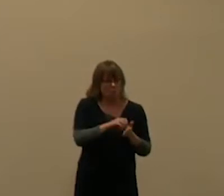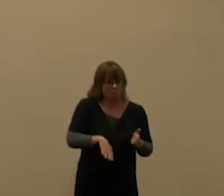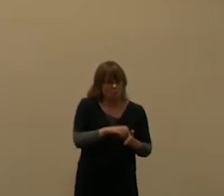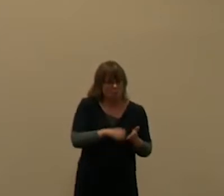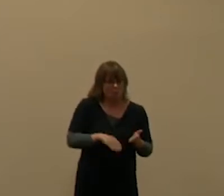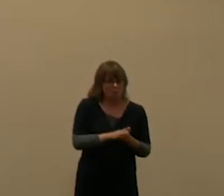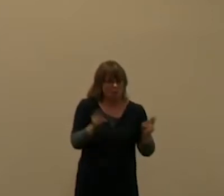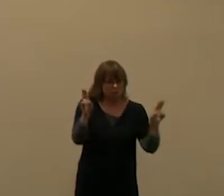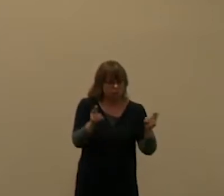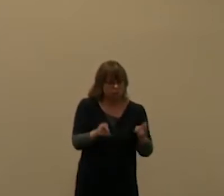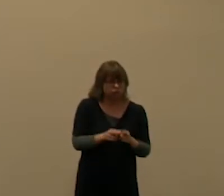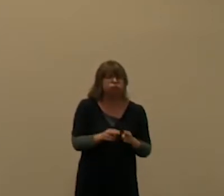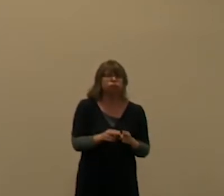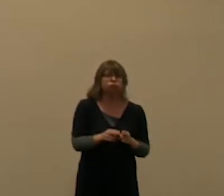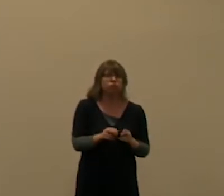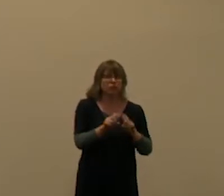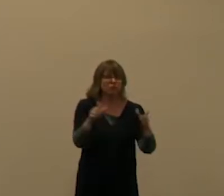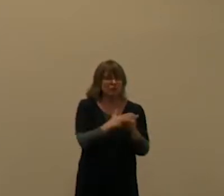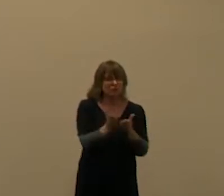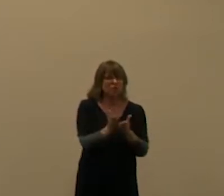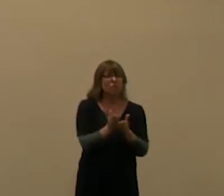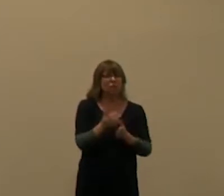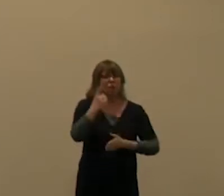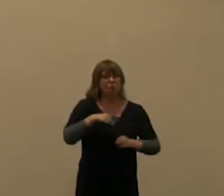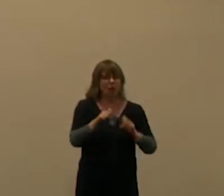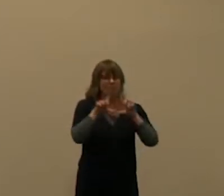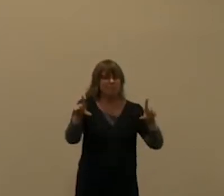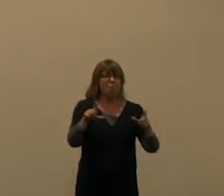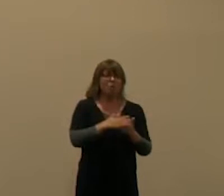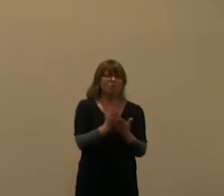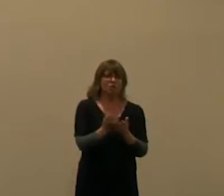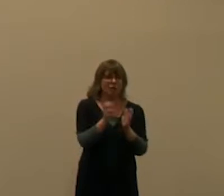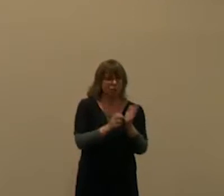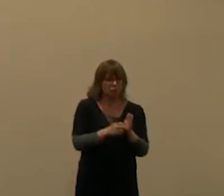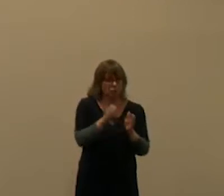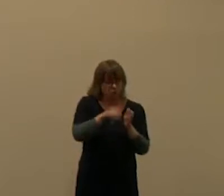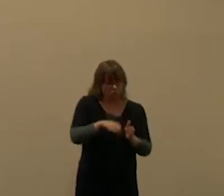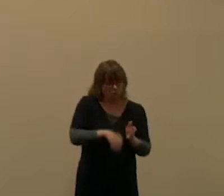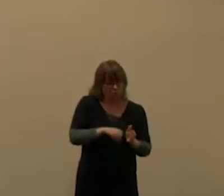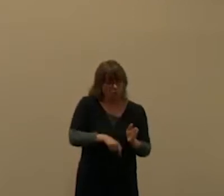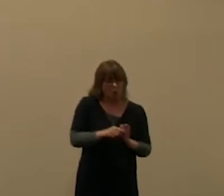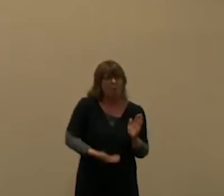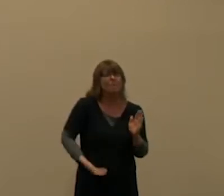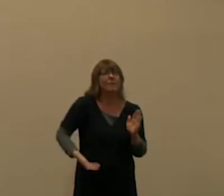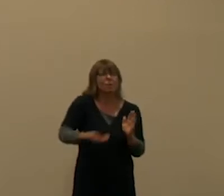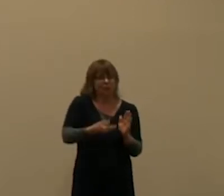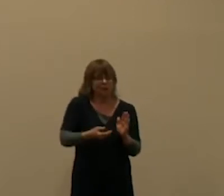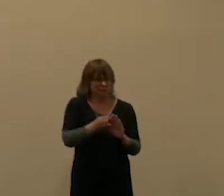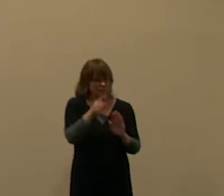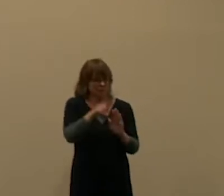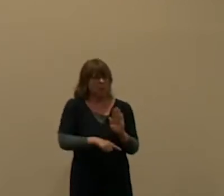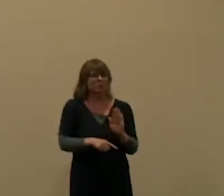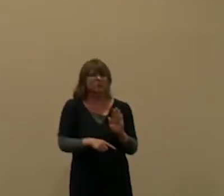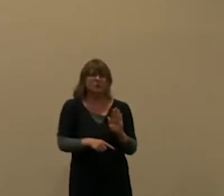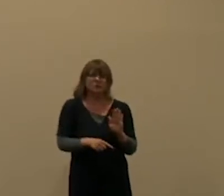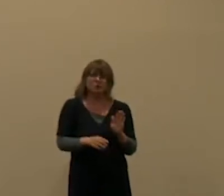we disabled screen sharing, whiteboard, and the shared notes, and then we also added users to the policy that